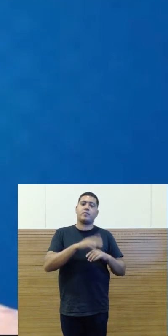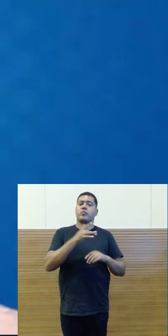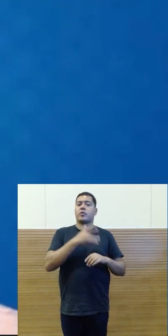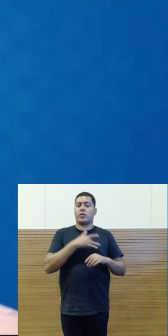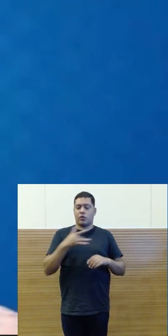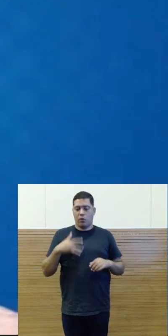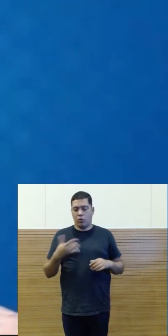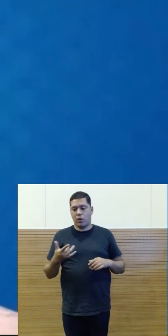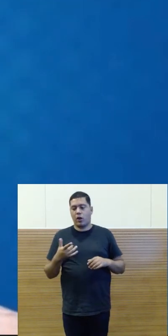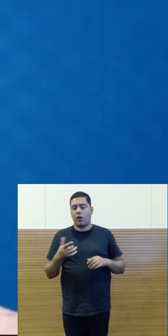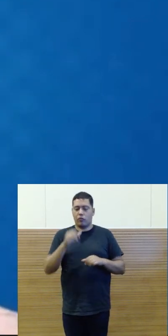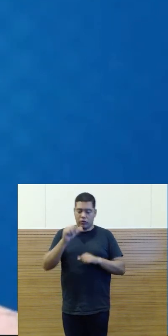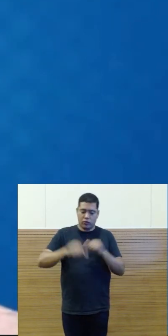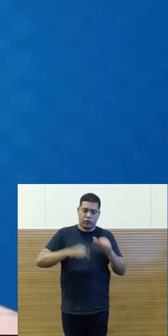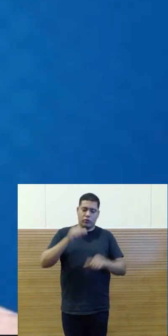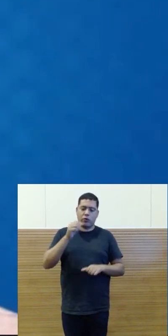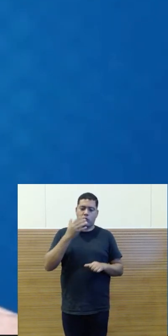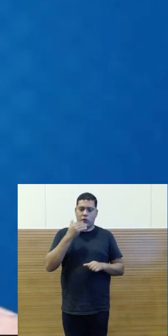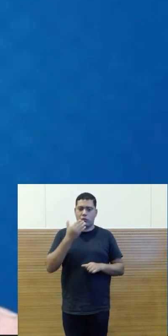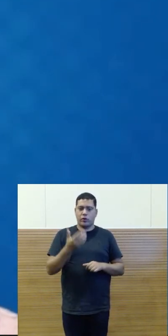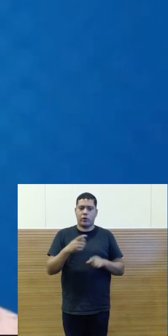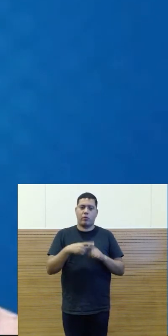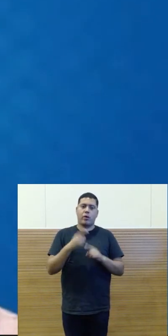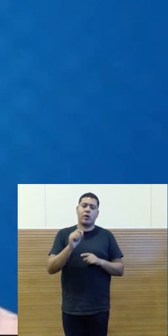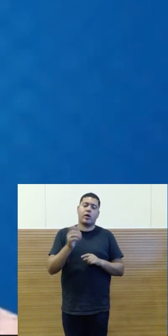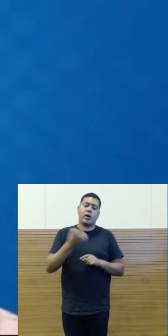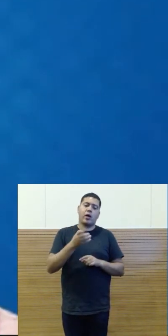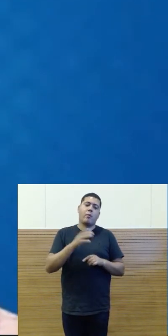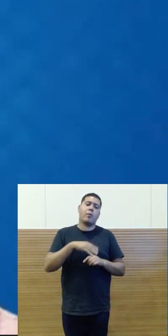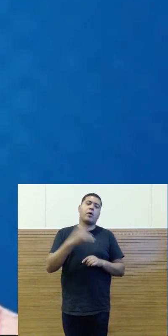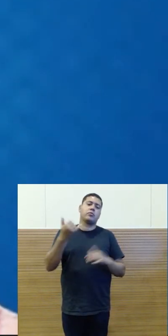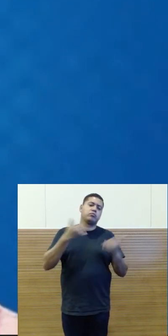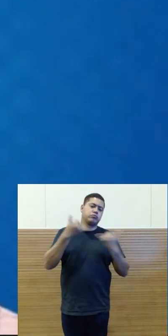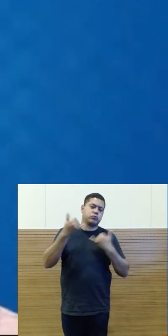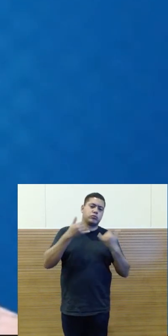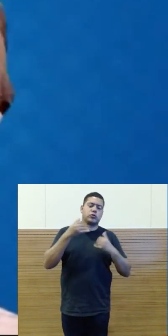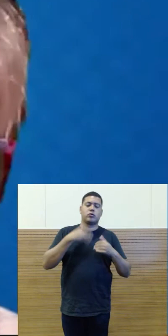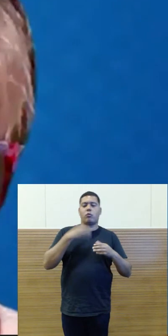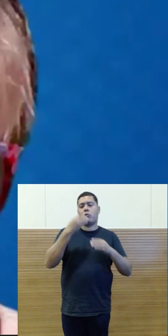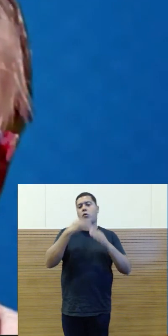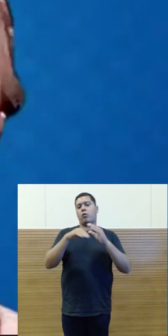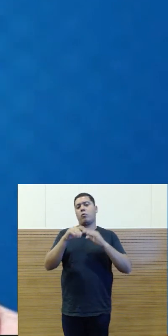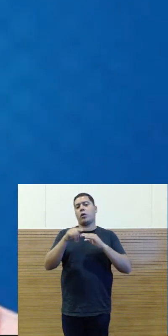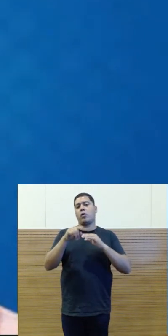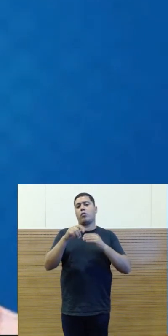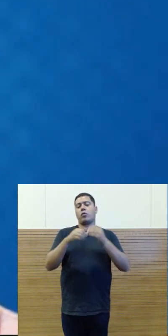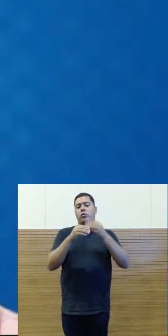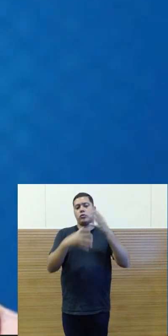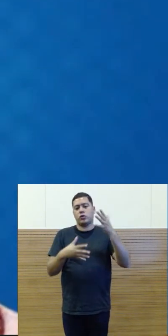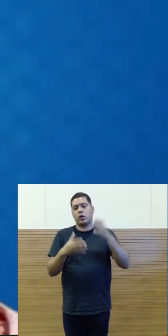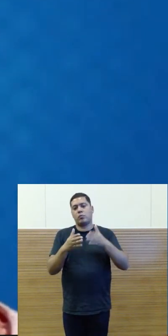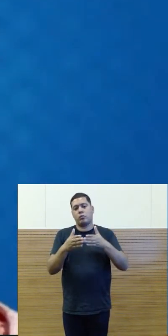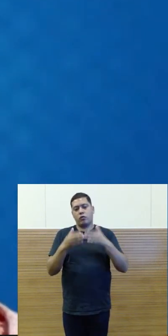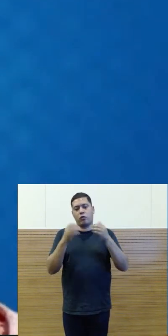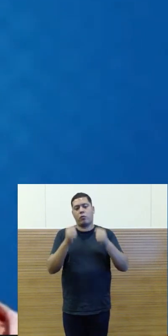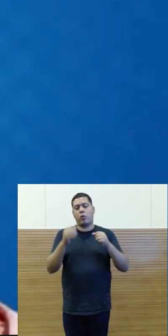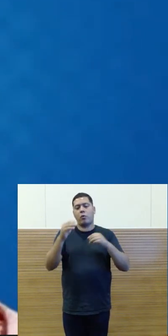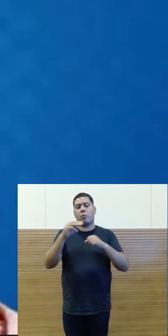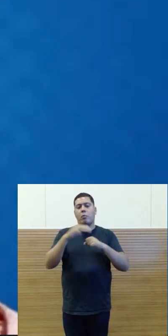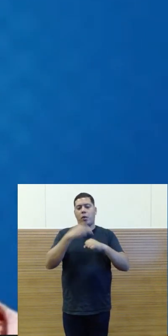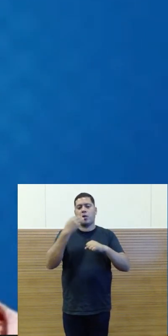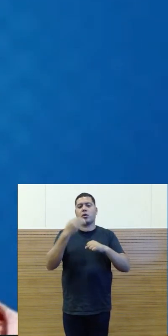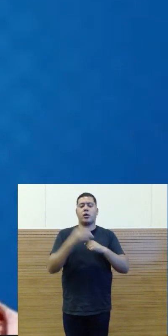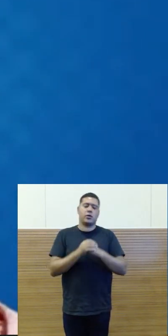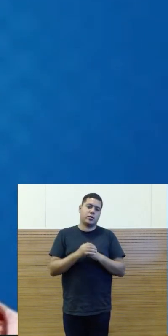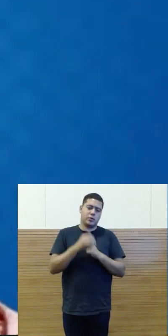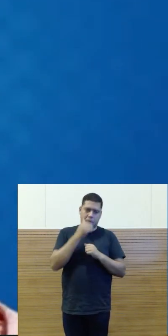But anyone who wants more information, I'll put my email in the chat. Please contact me if you want to engage and